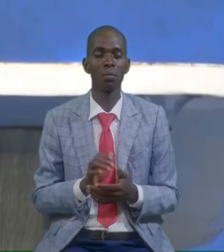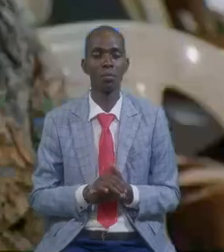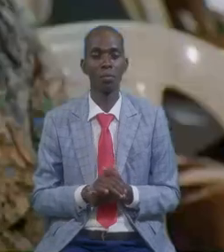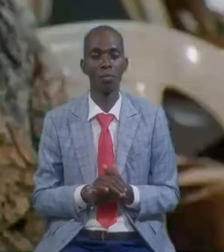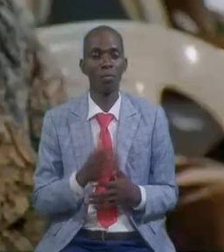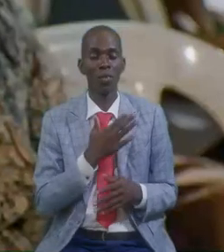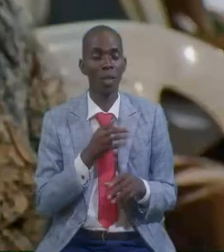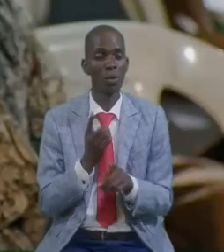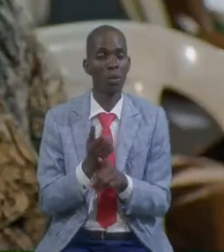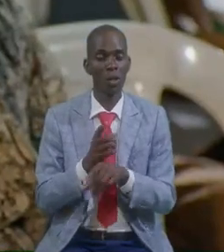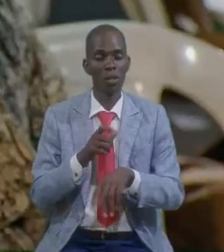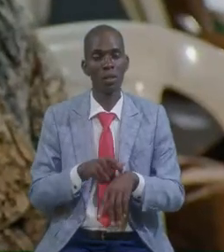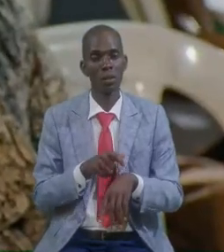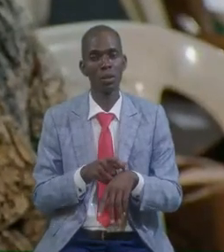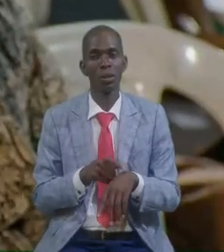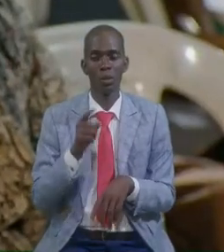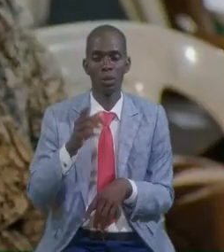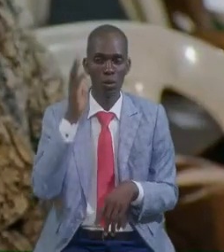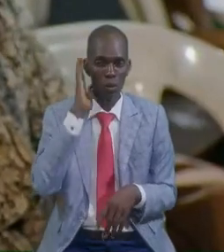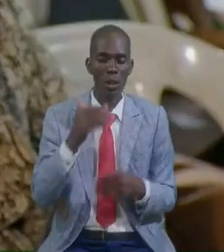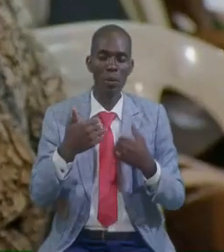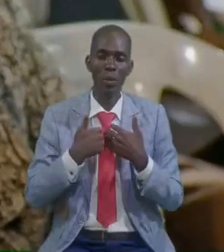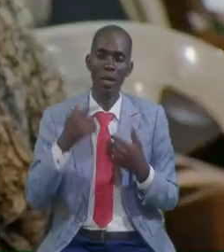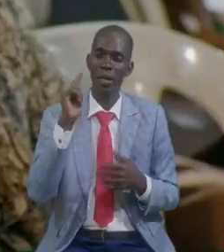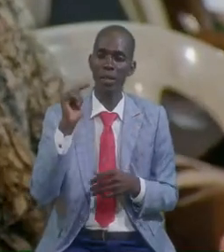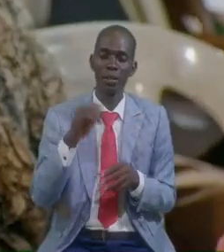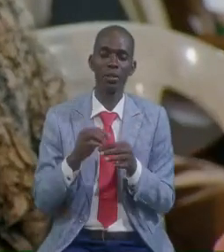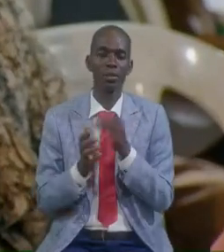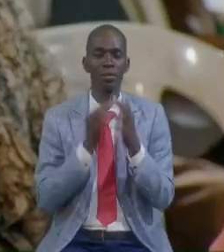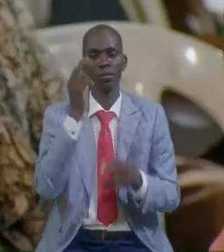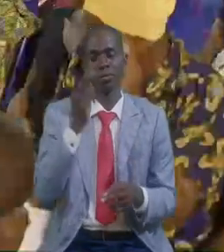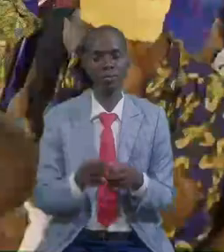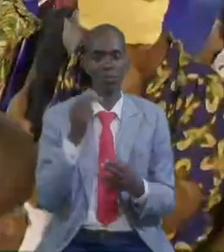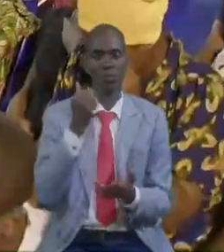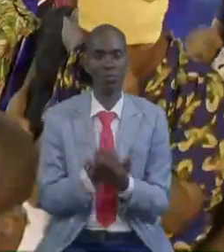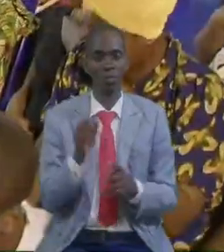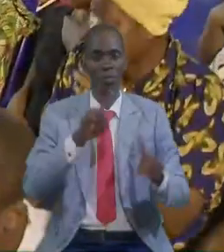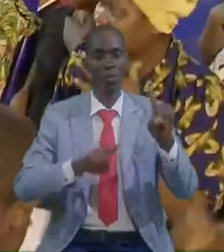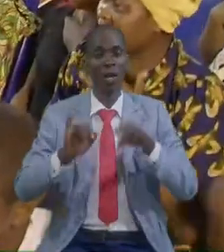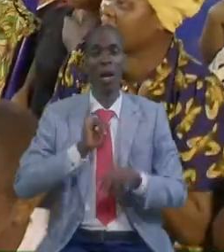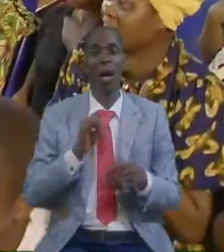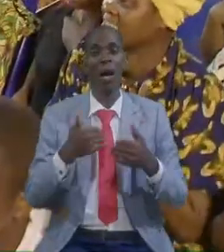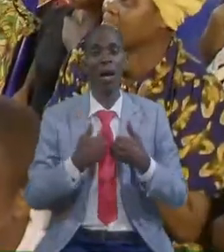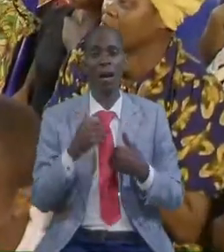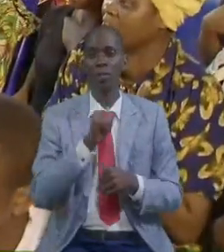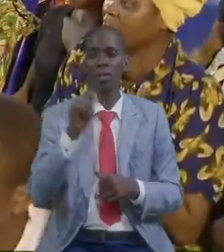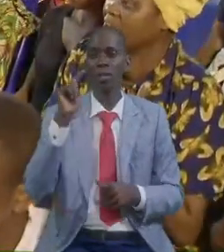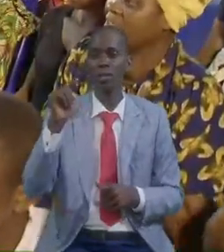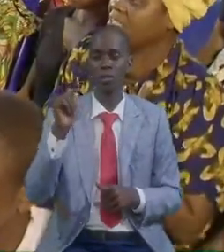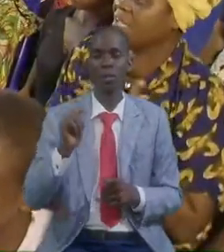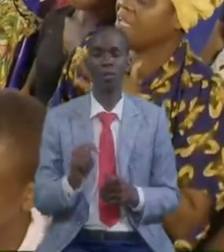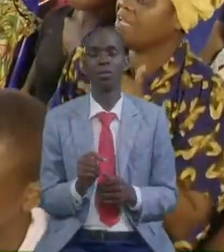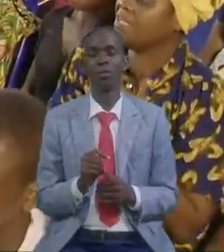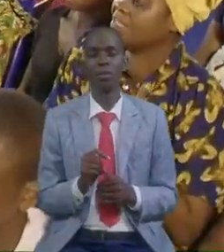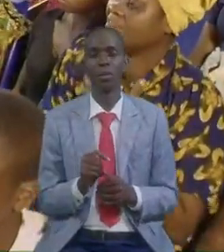due time, you are going to have testimony. I have a testimony that Jesus